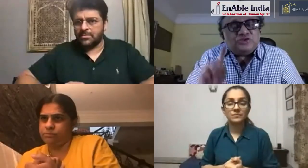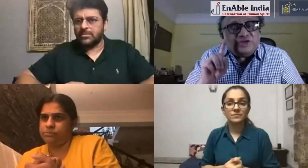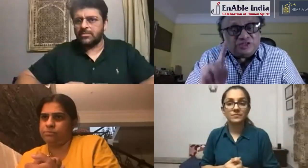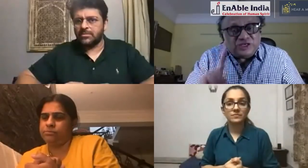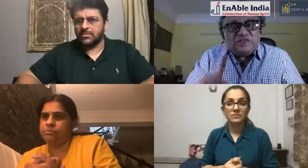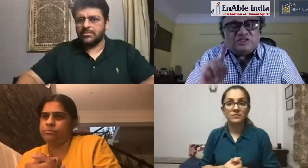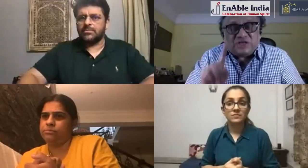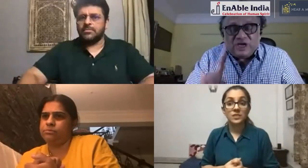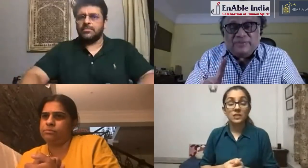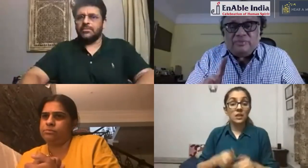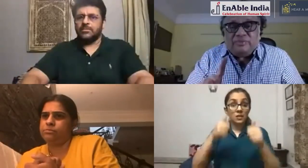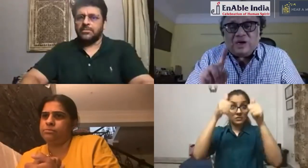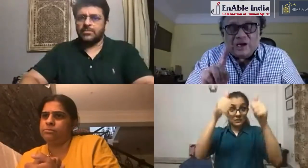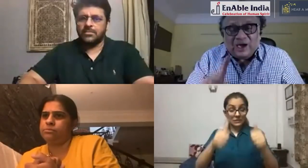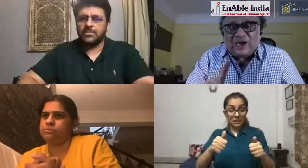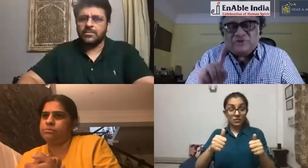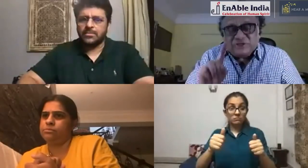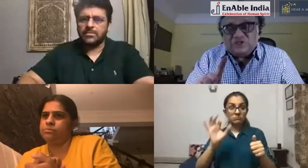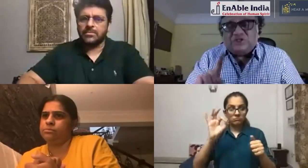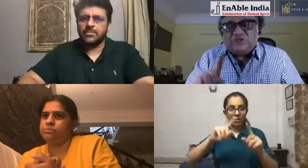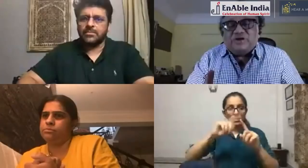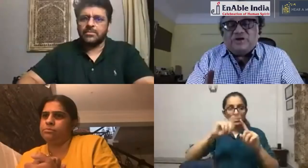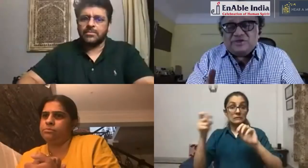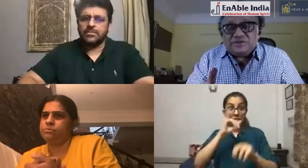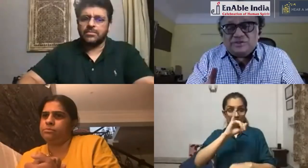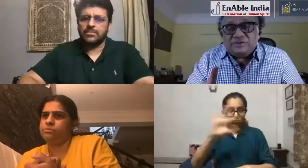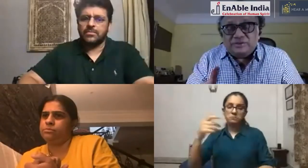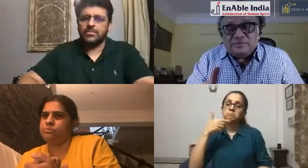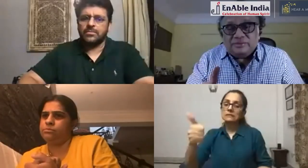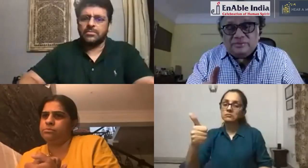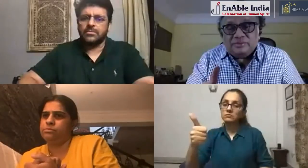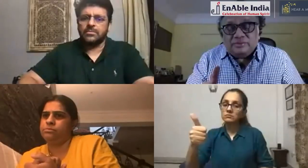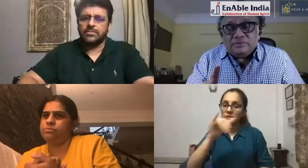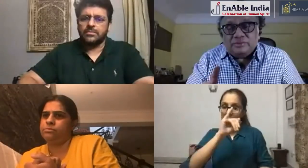best results come after 6 to 8 weeks.